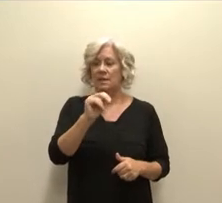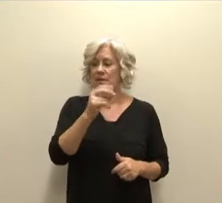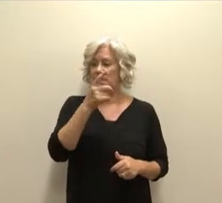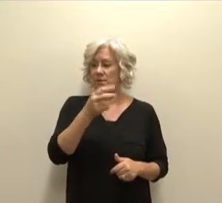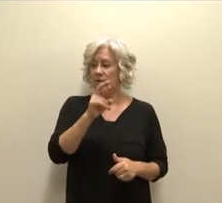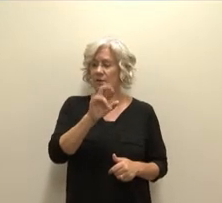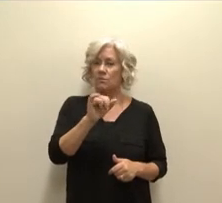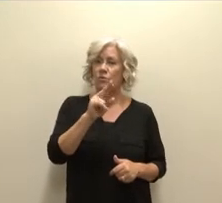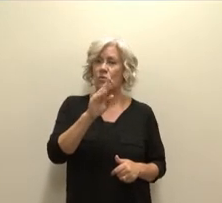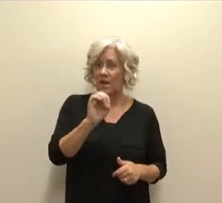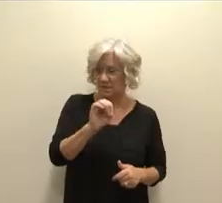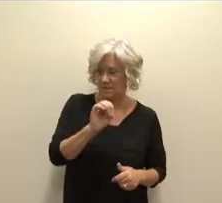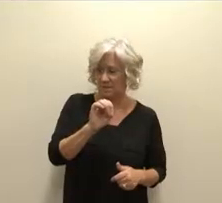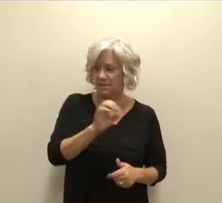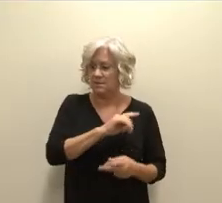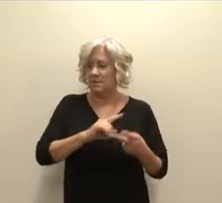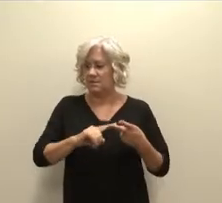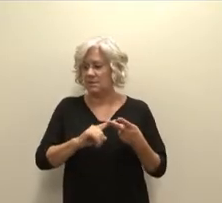Glenn Price.